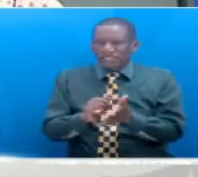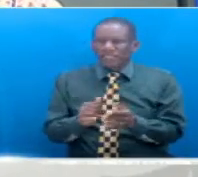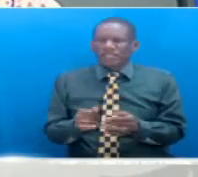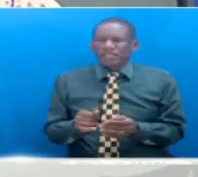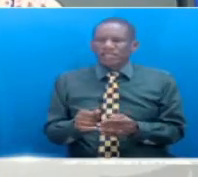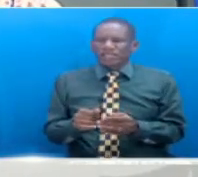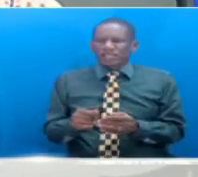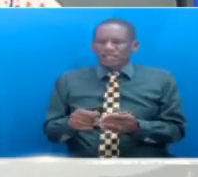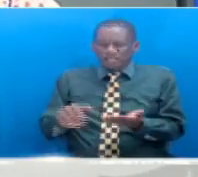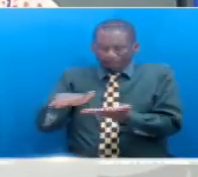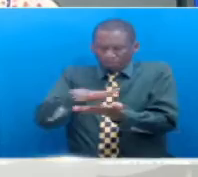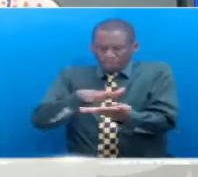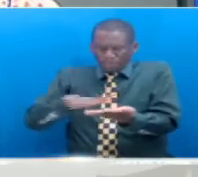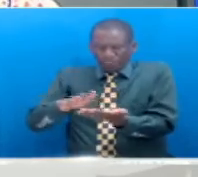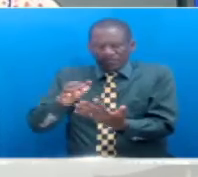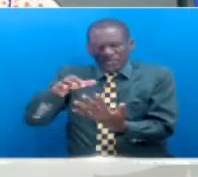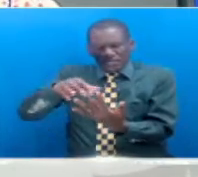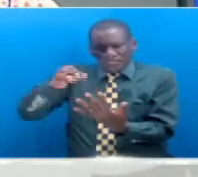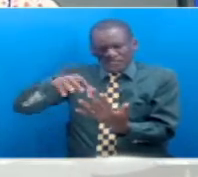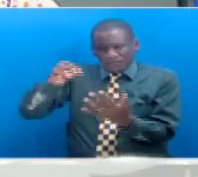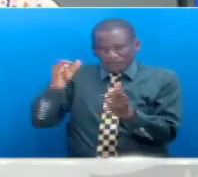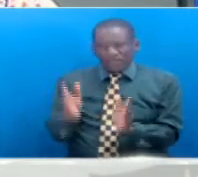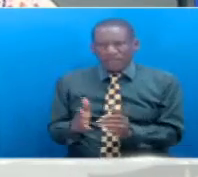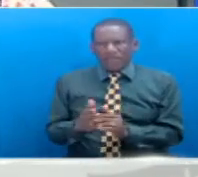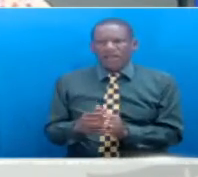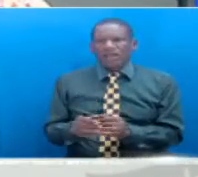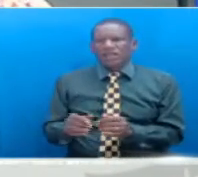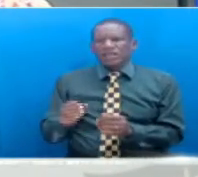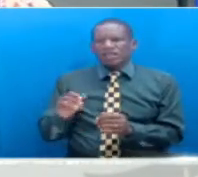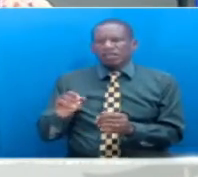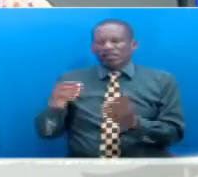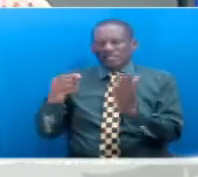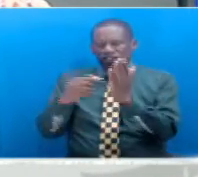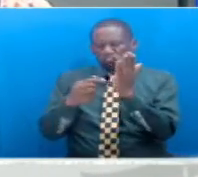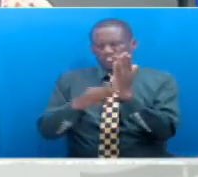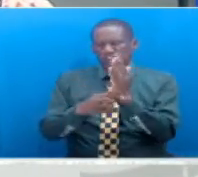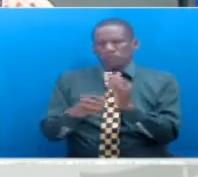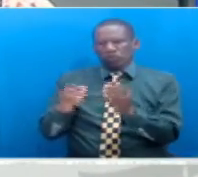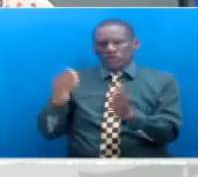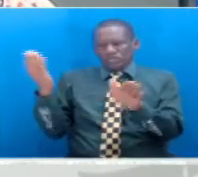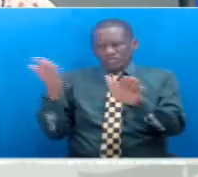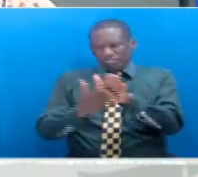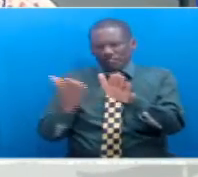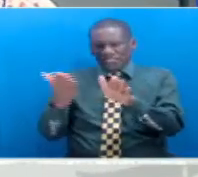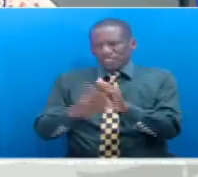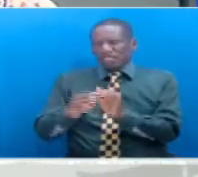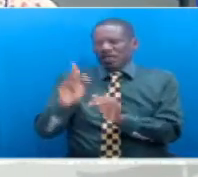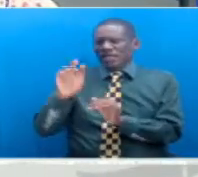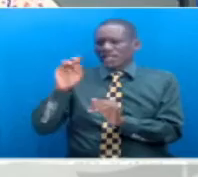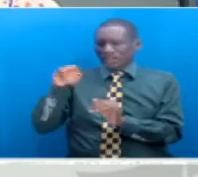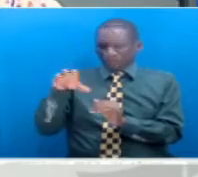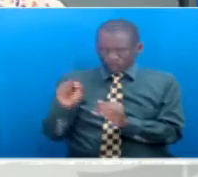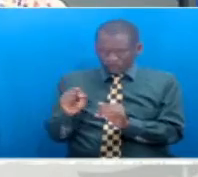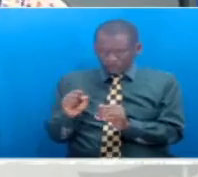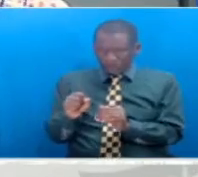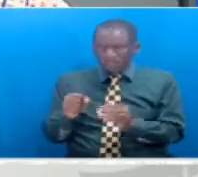the primary identifier is the digital register.